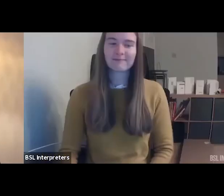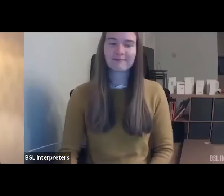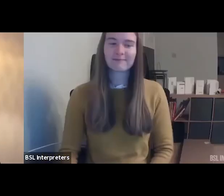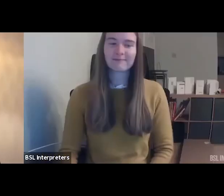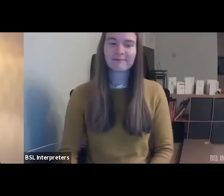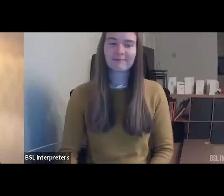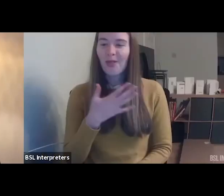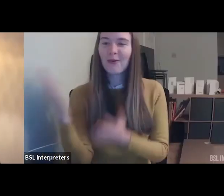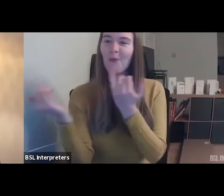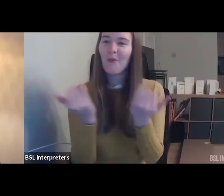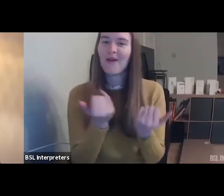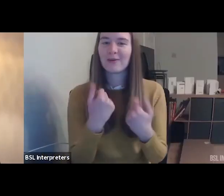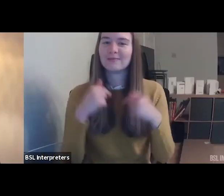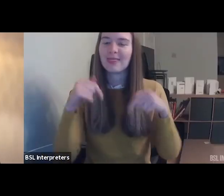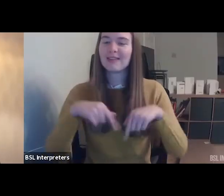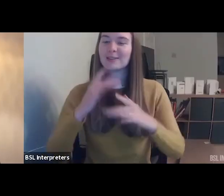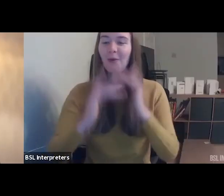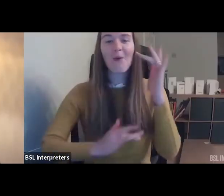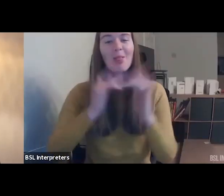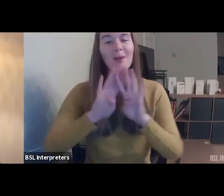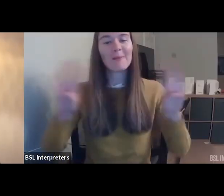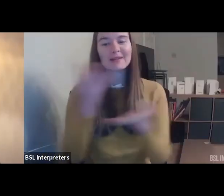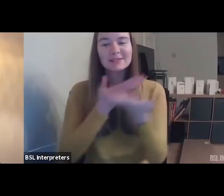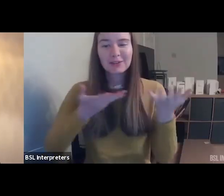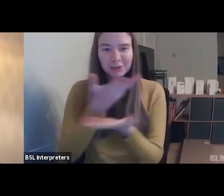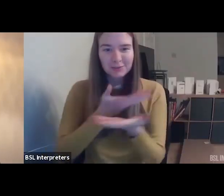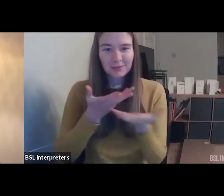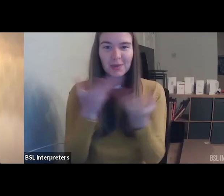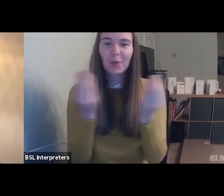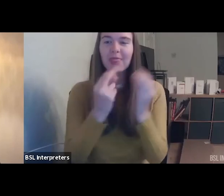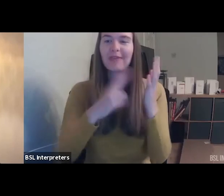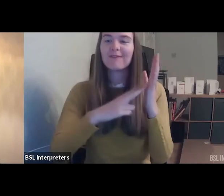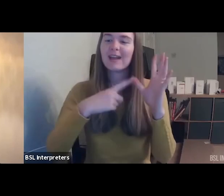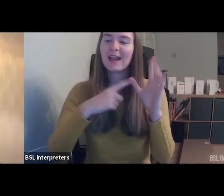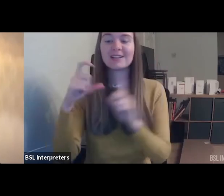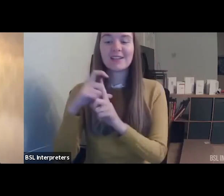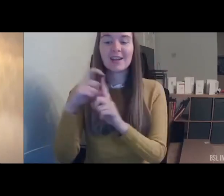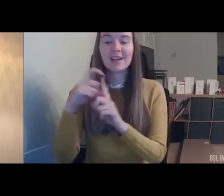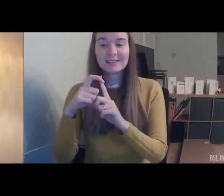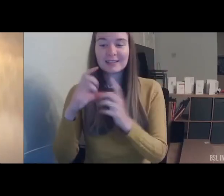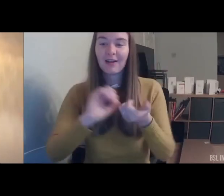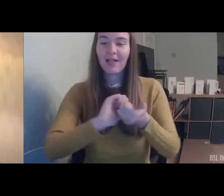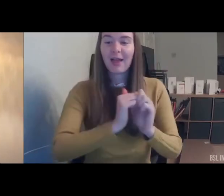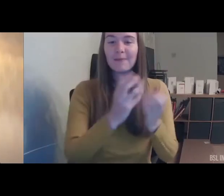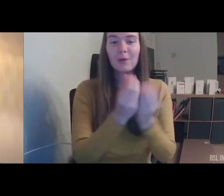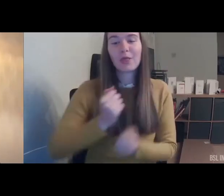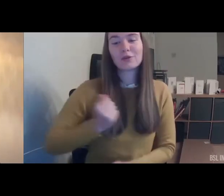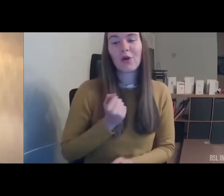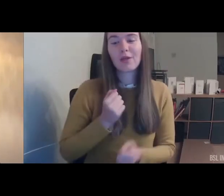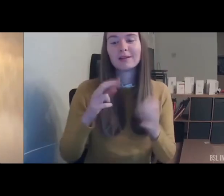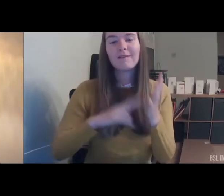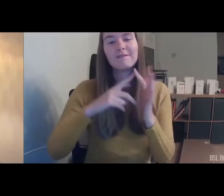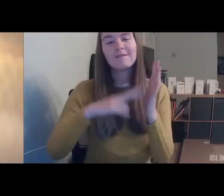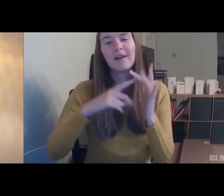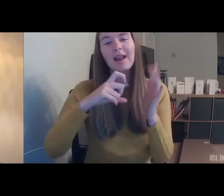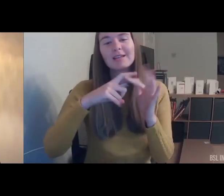Welcome to this online panel discussion with V&A Dundee in collaboration with Scotland and Venice Partnership and the British